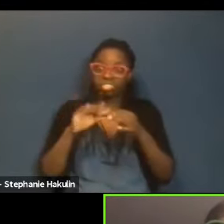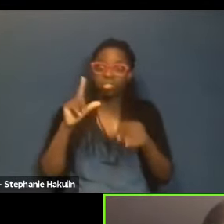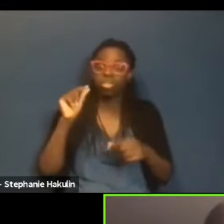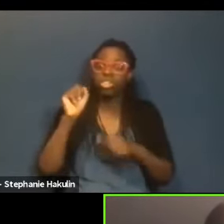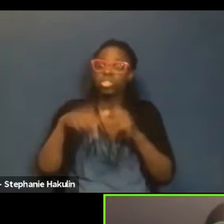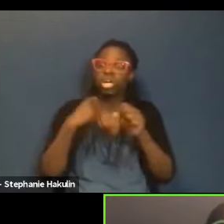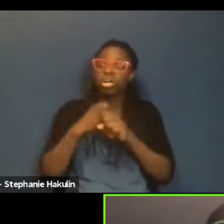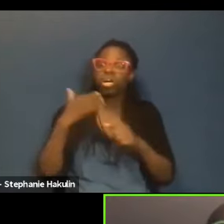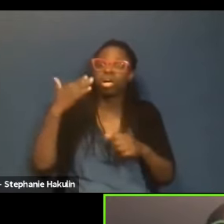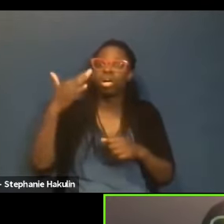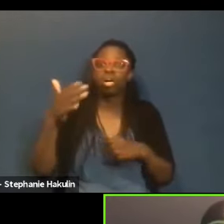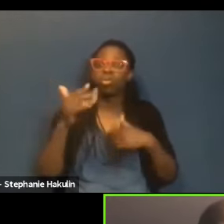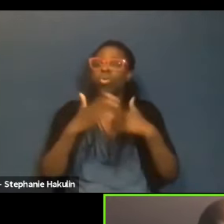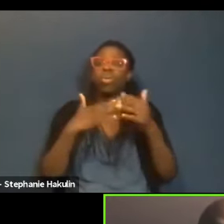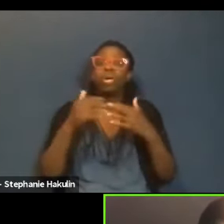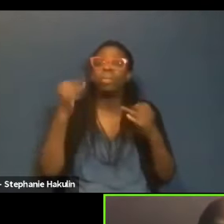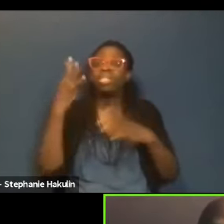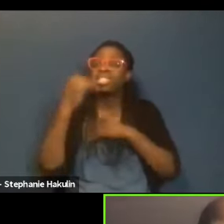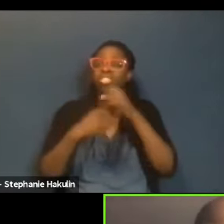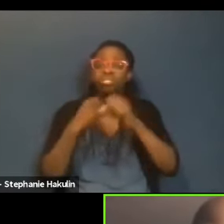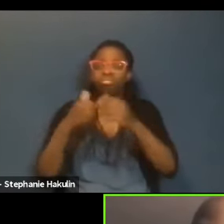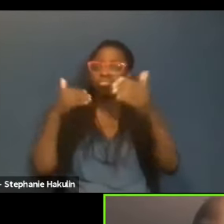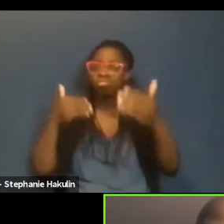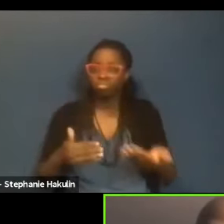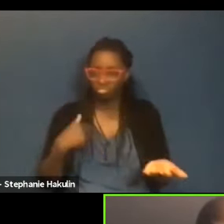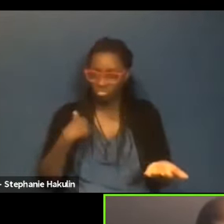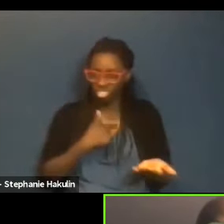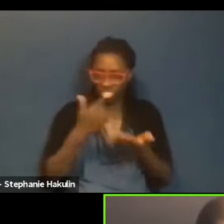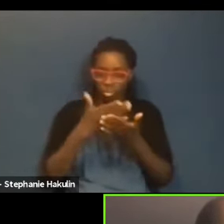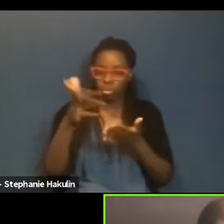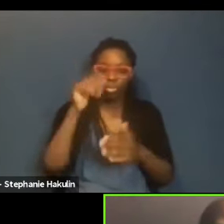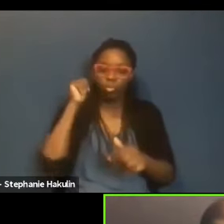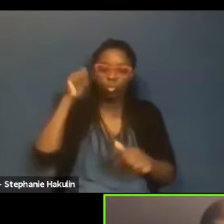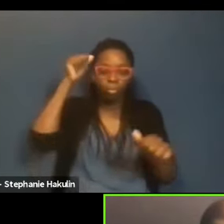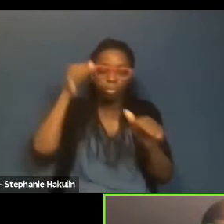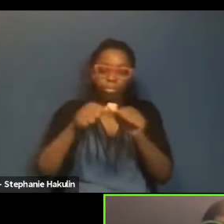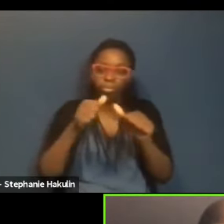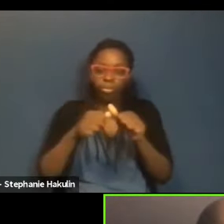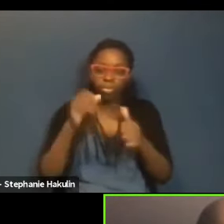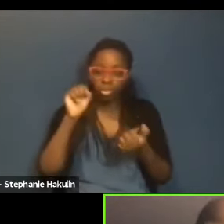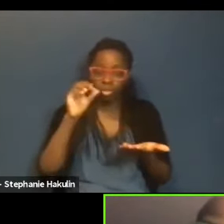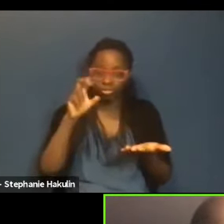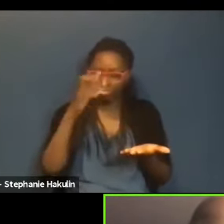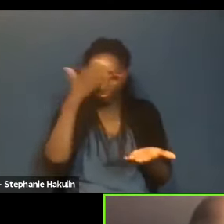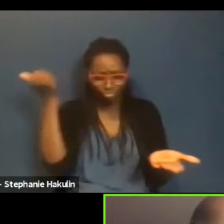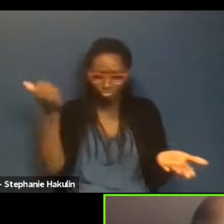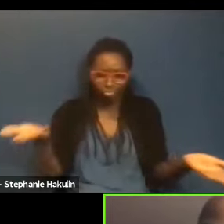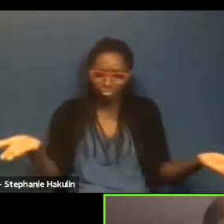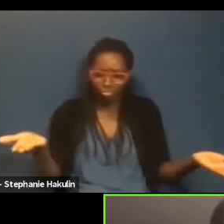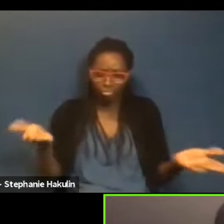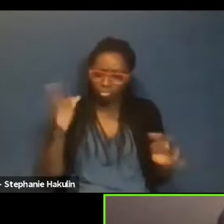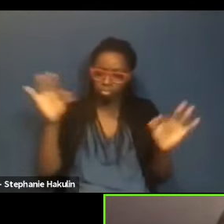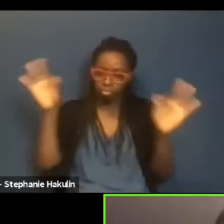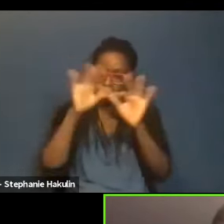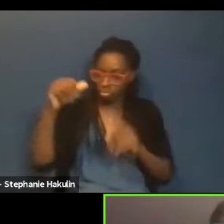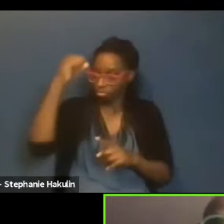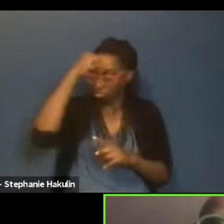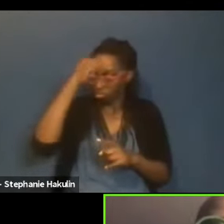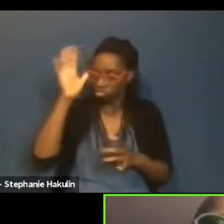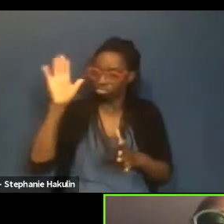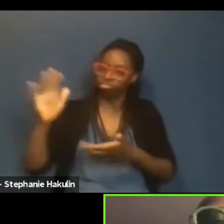remembers least is the scores. What he remembers is the camaraderie and the skill. So shout out to the